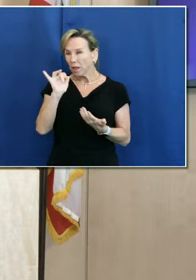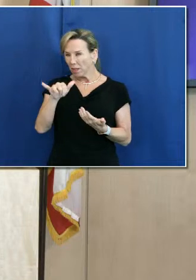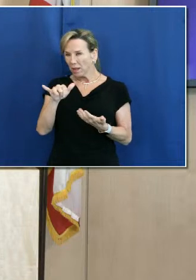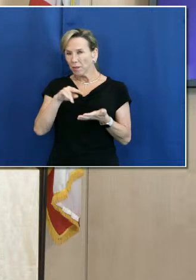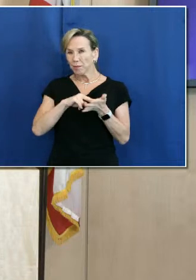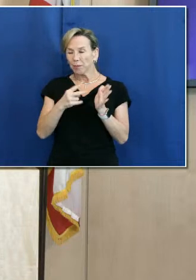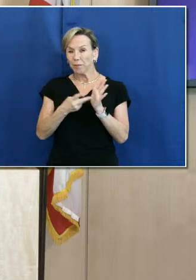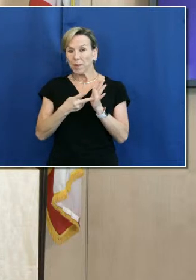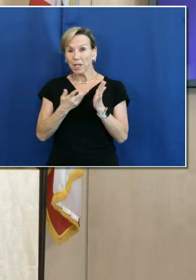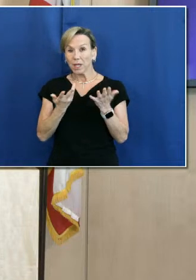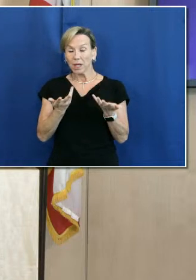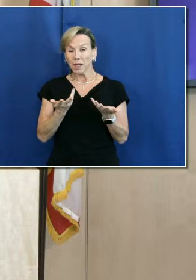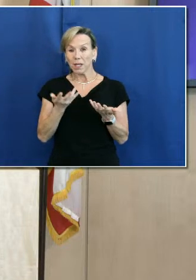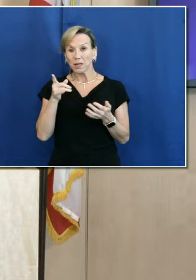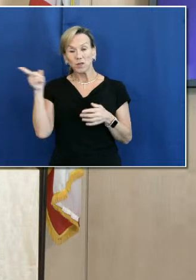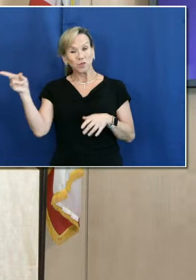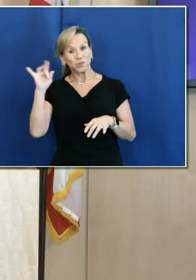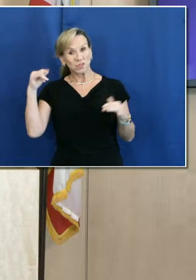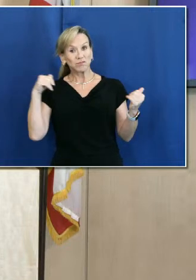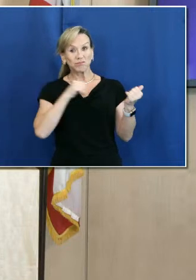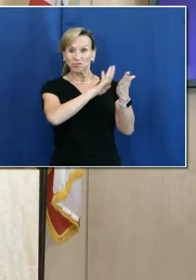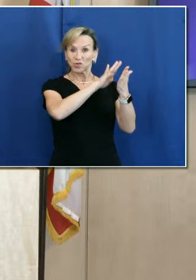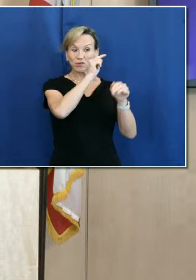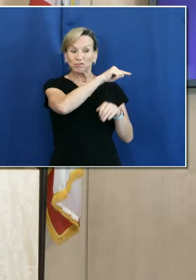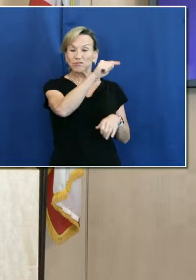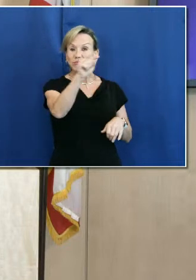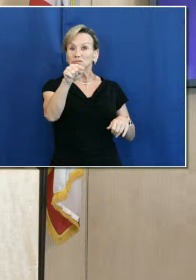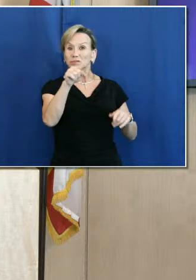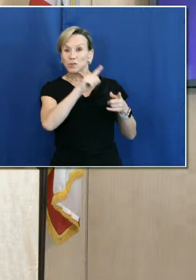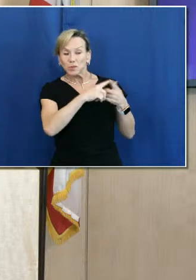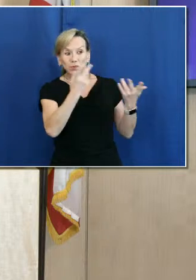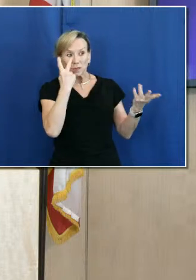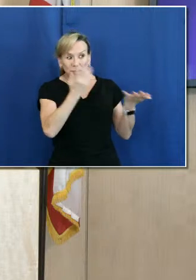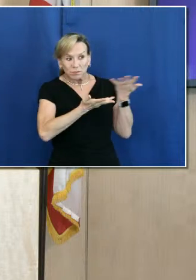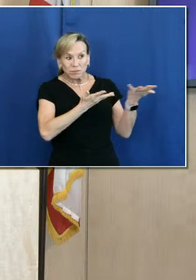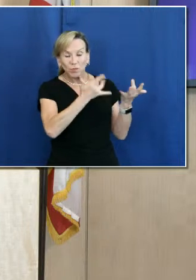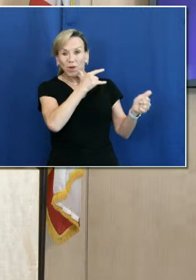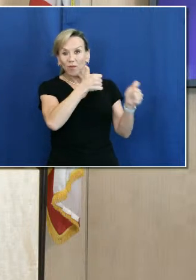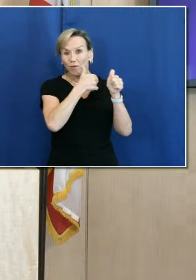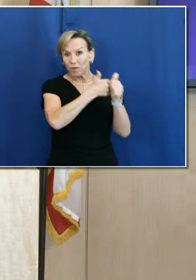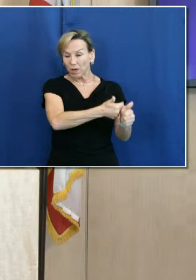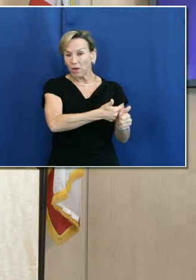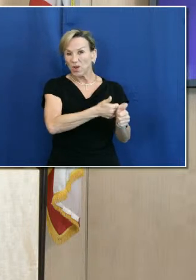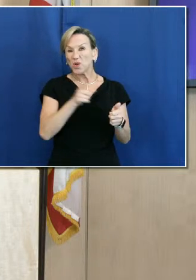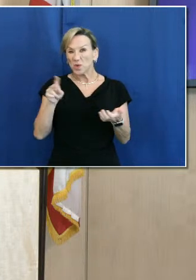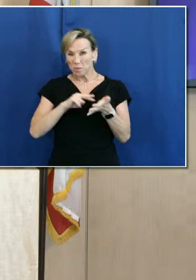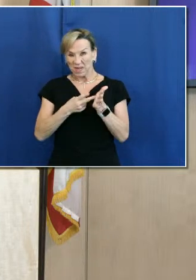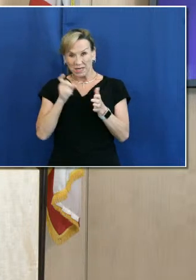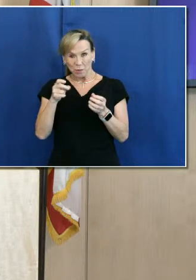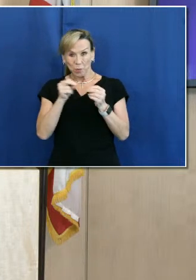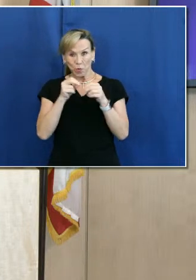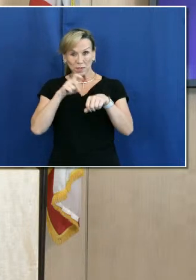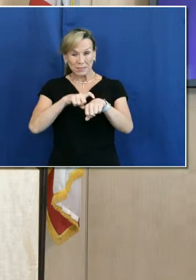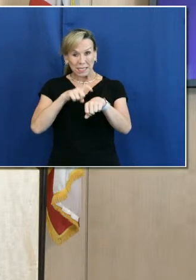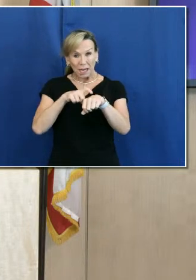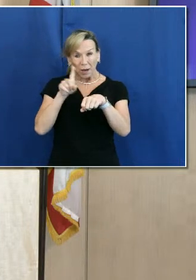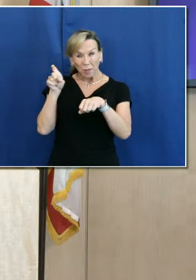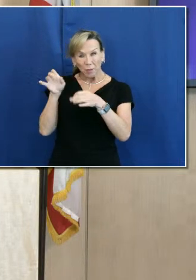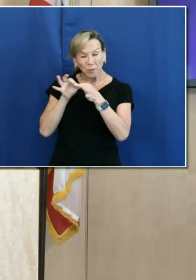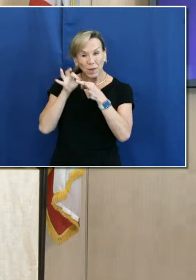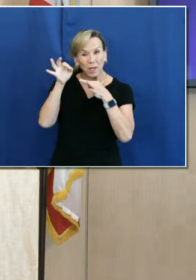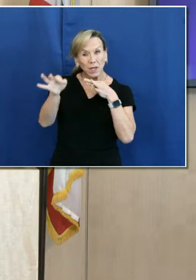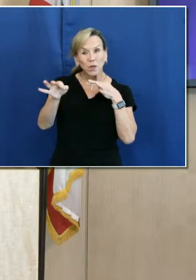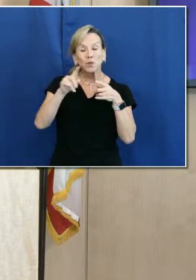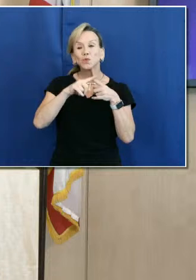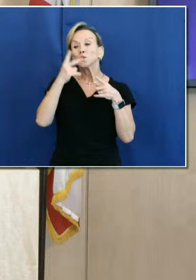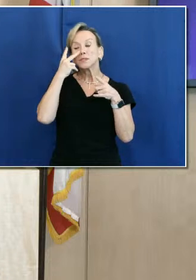had that targeted enforcement or approach to working with them to get in compliance? Are you saying that we need more time to see the